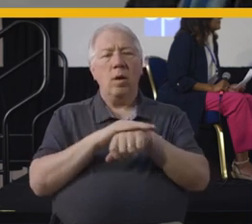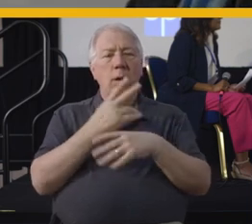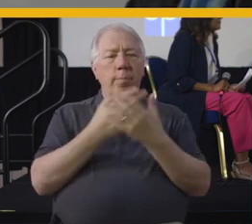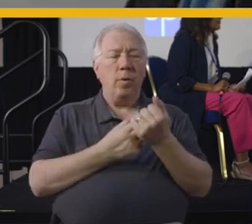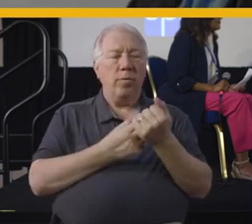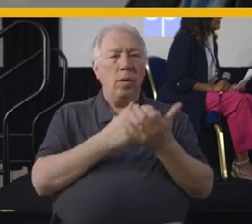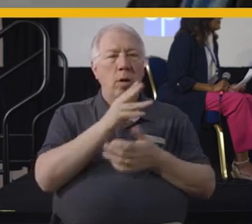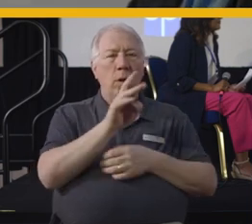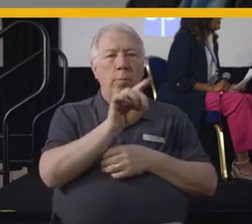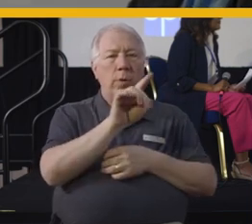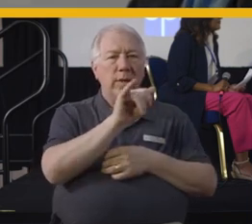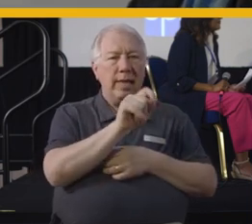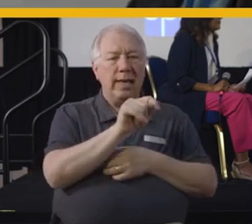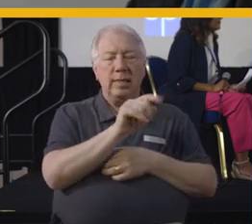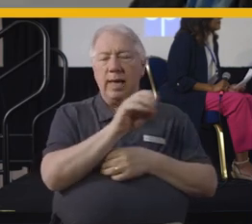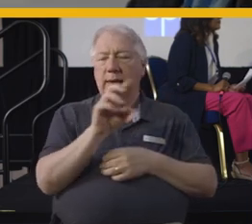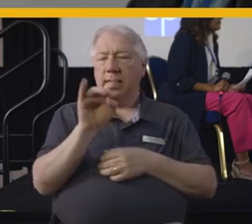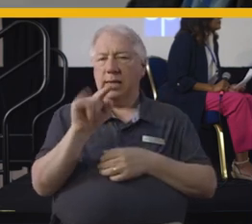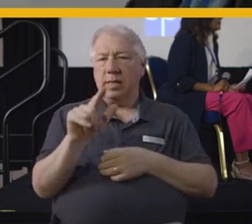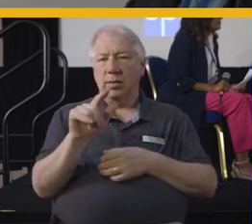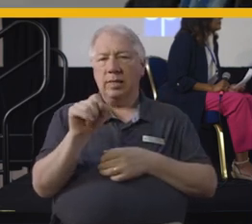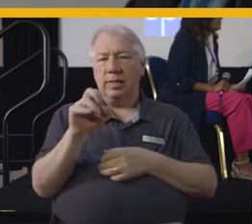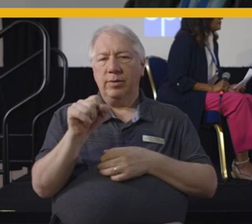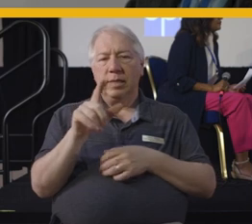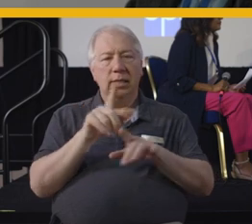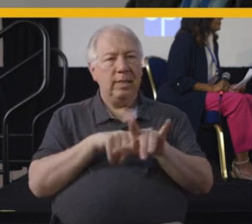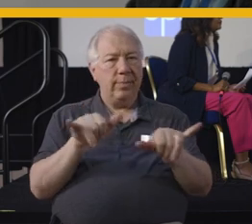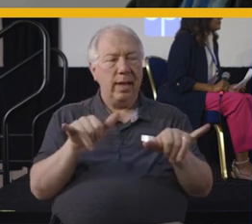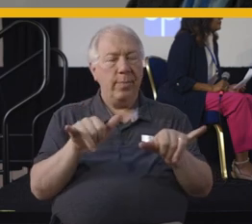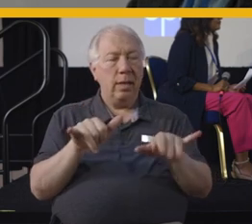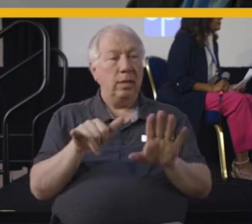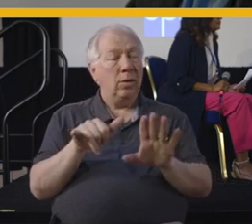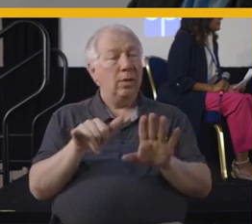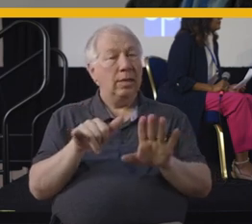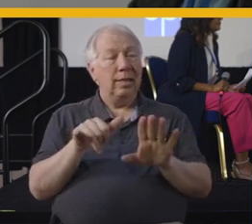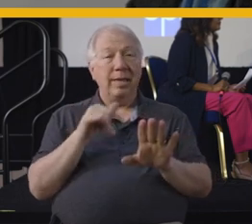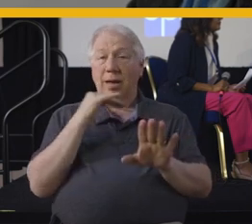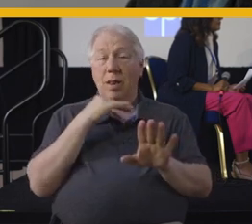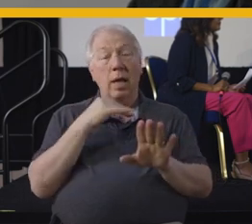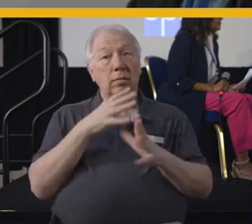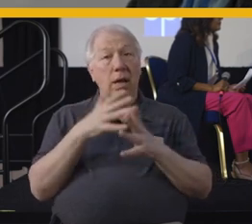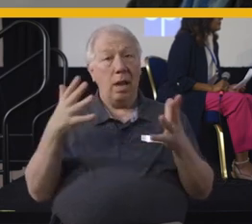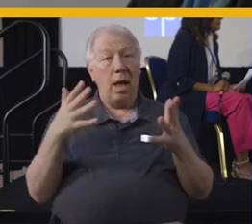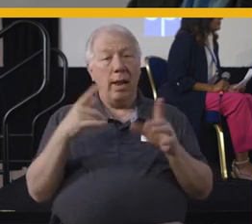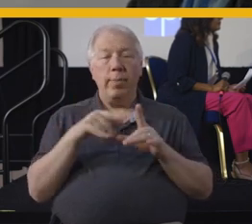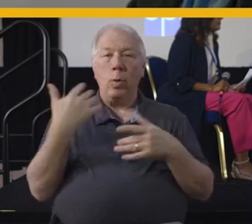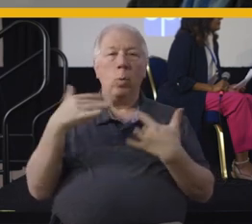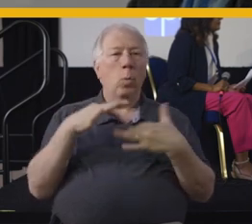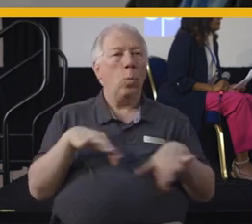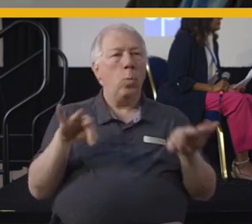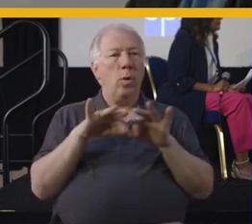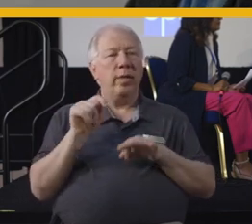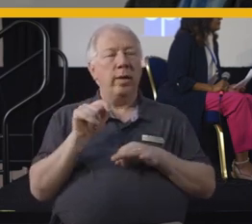both a broadcast series and a digital series at the same time. Not going to lie, that was a lot, but well worth it. And a